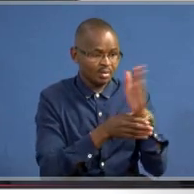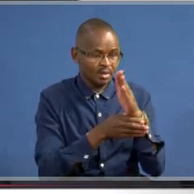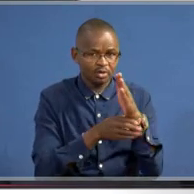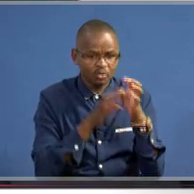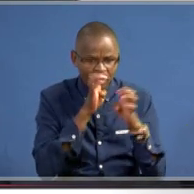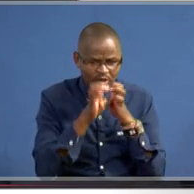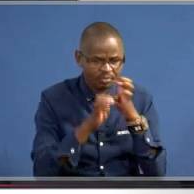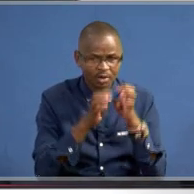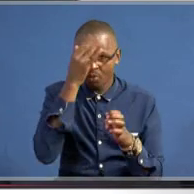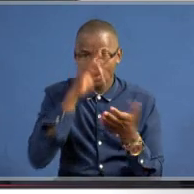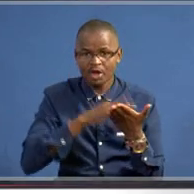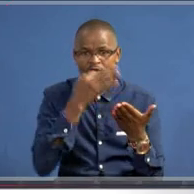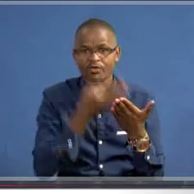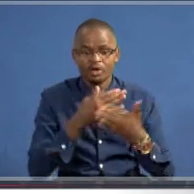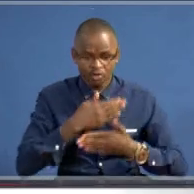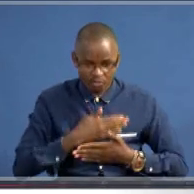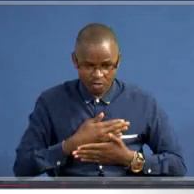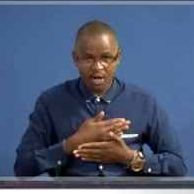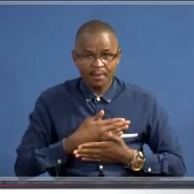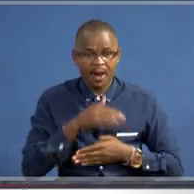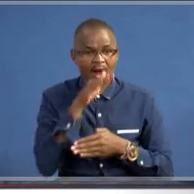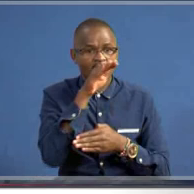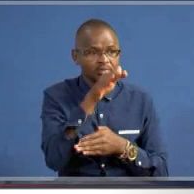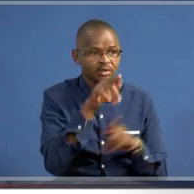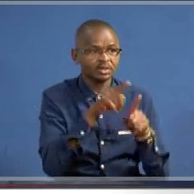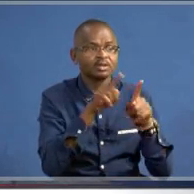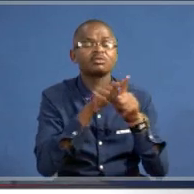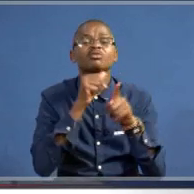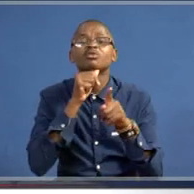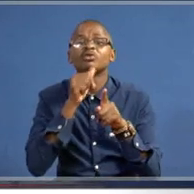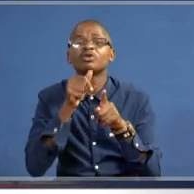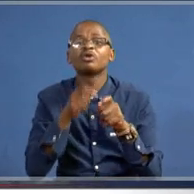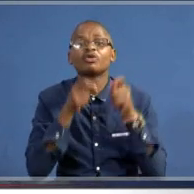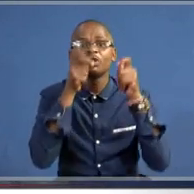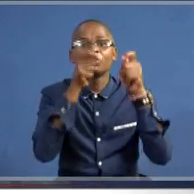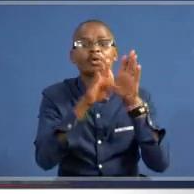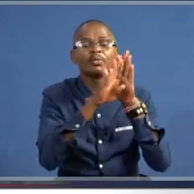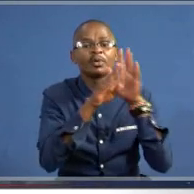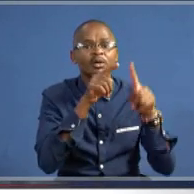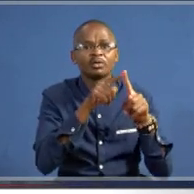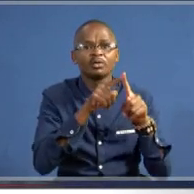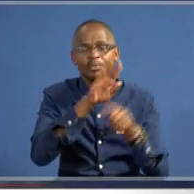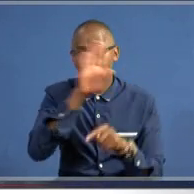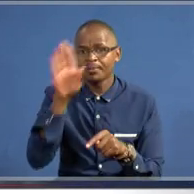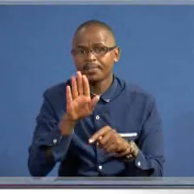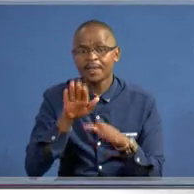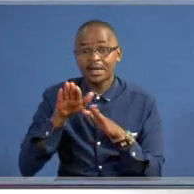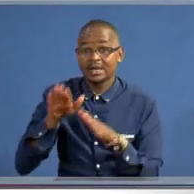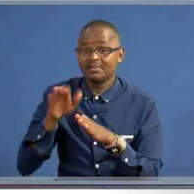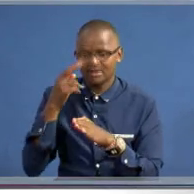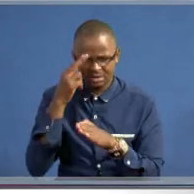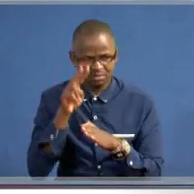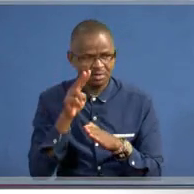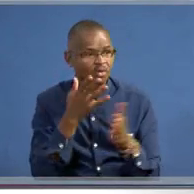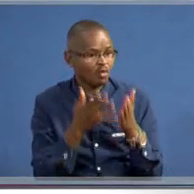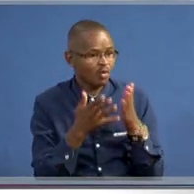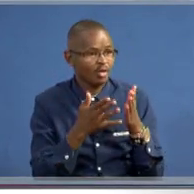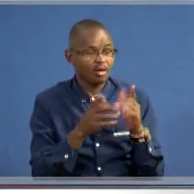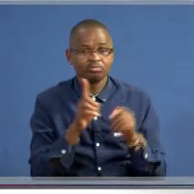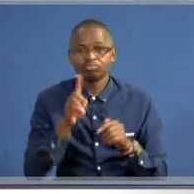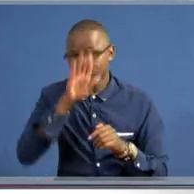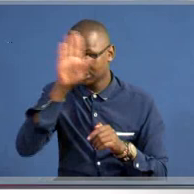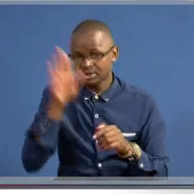explain why he failed to on a parliamentary summons as well as not tabling bills to Parliament it remains to be seen whether